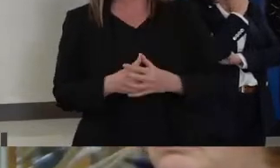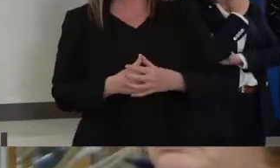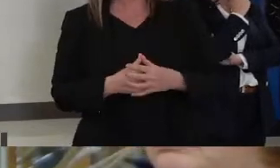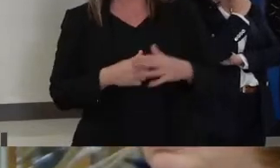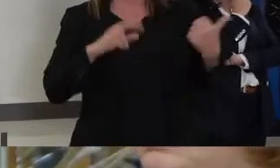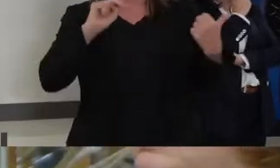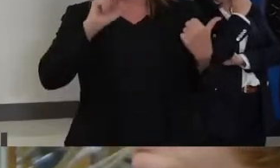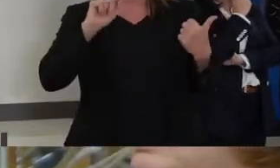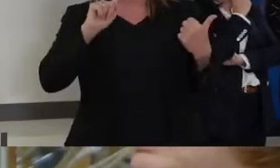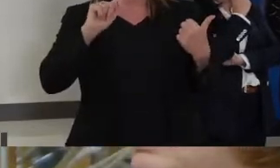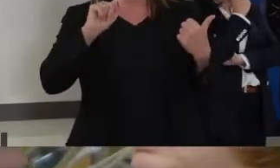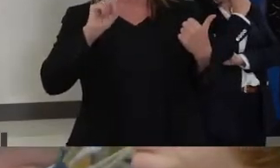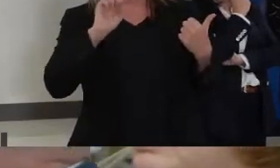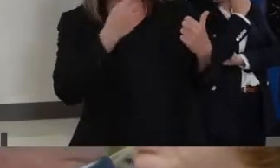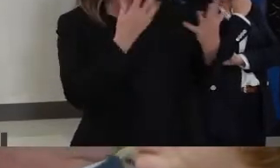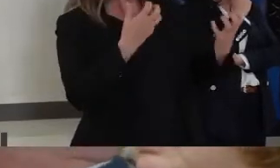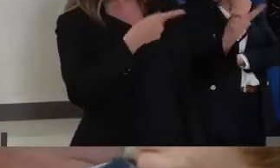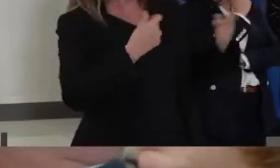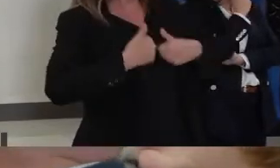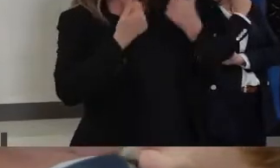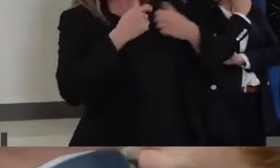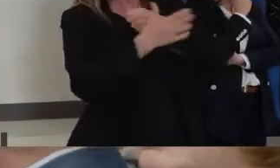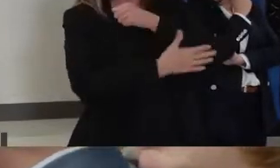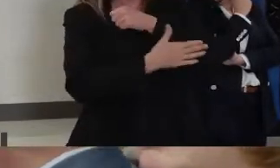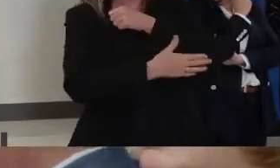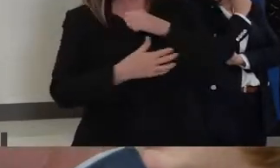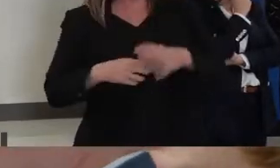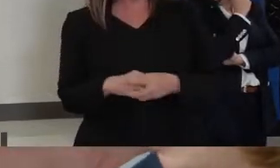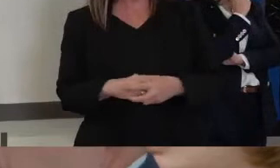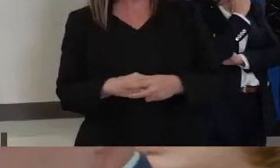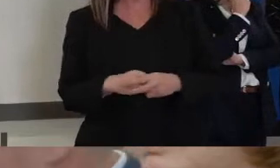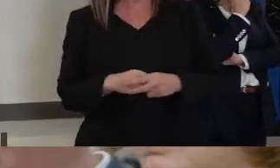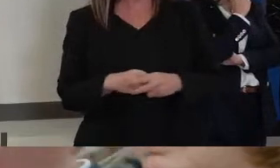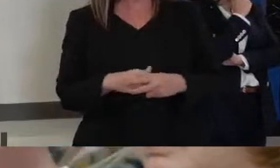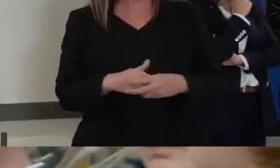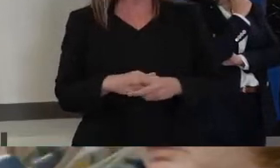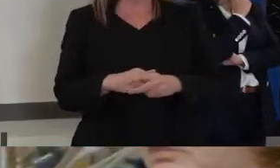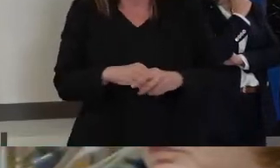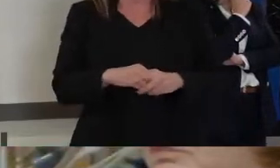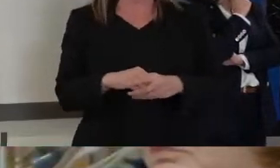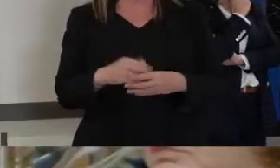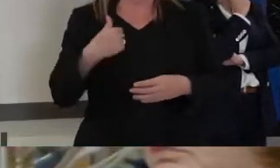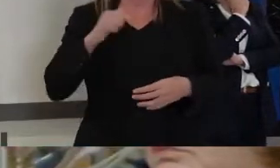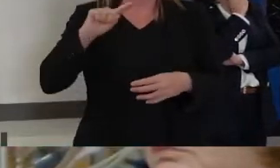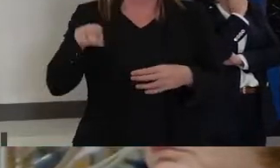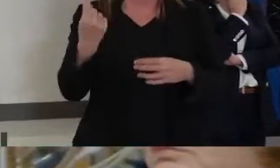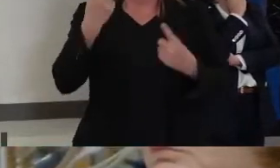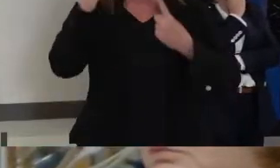you want to? You live in the county. Why? Life. No, look, I just think